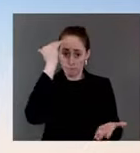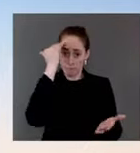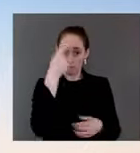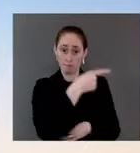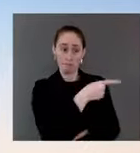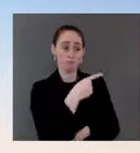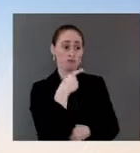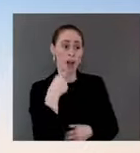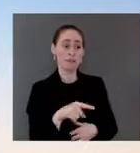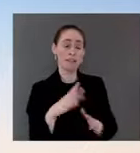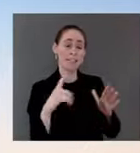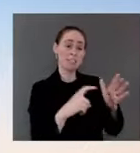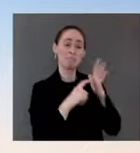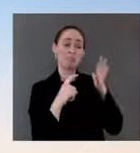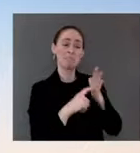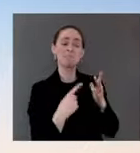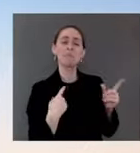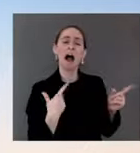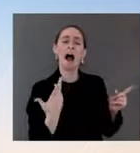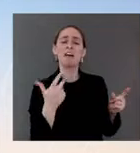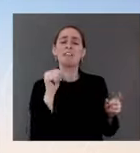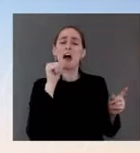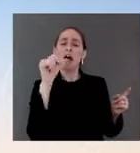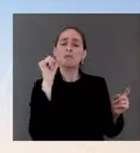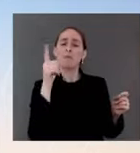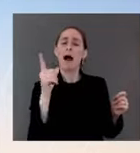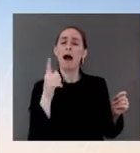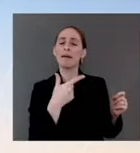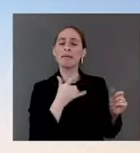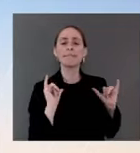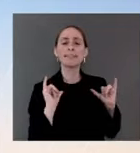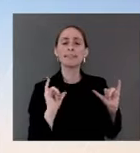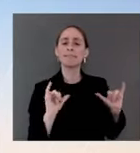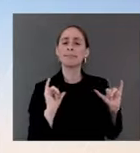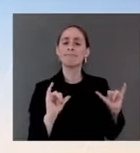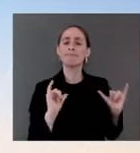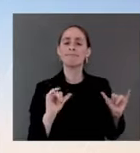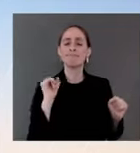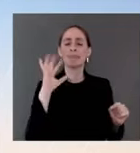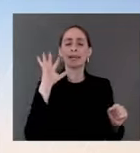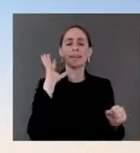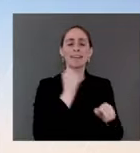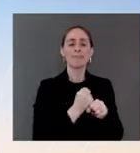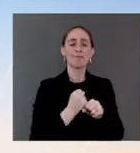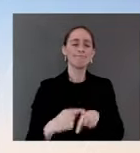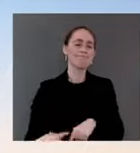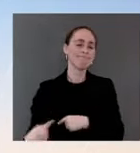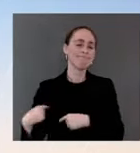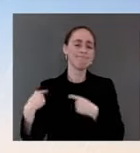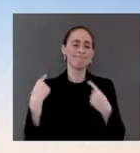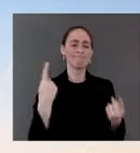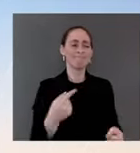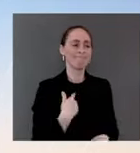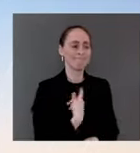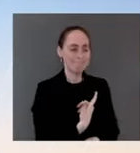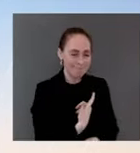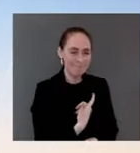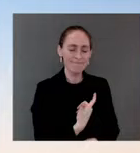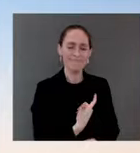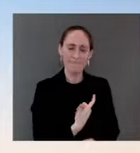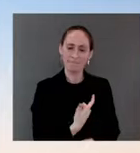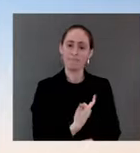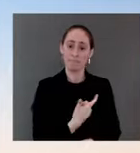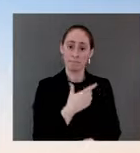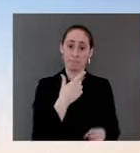not years. And that is their prerogative to have their views and demands. We have our own. And we have our